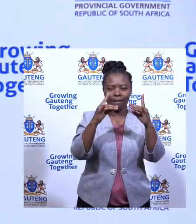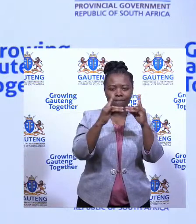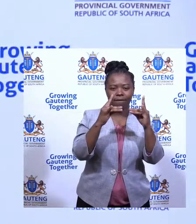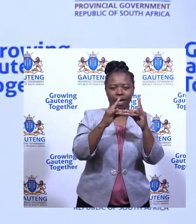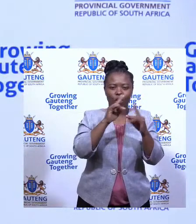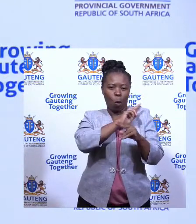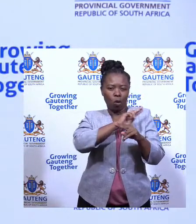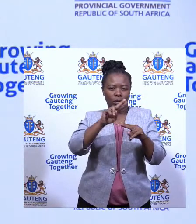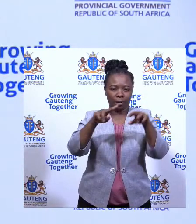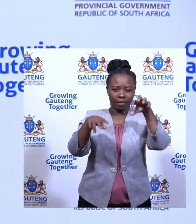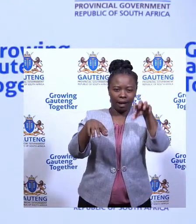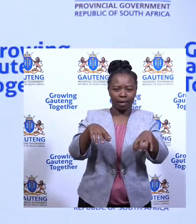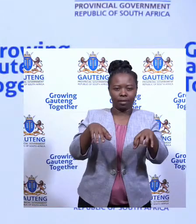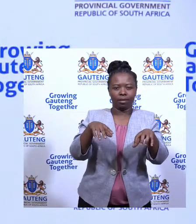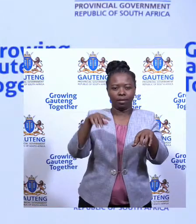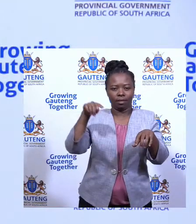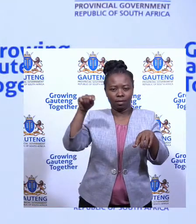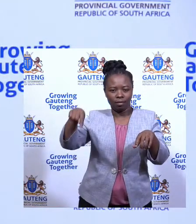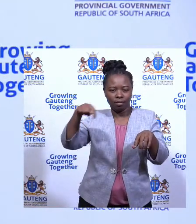hospitals,